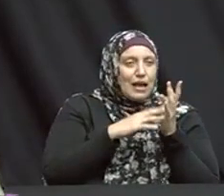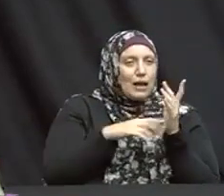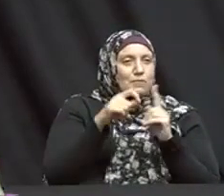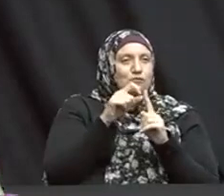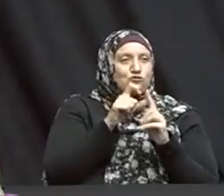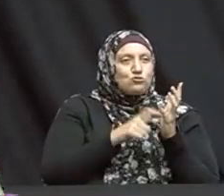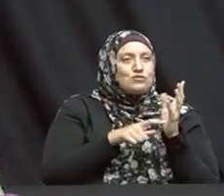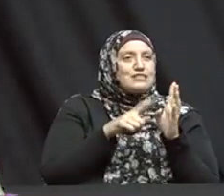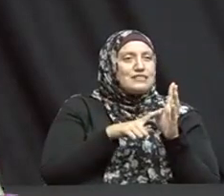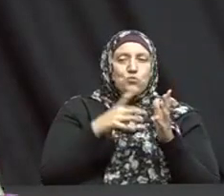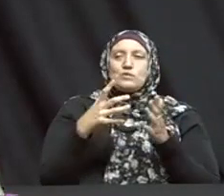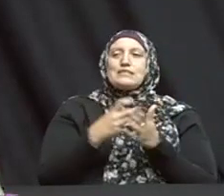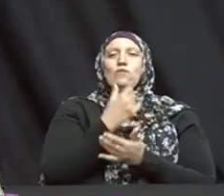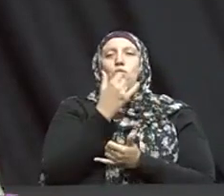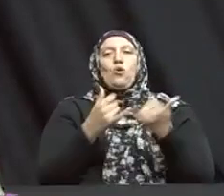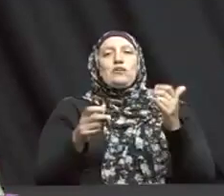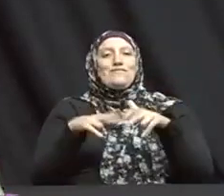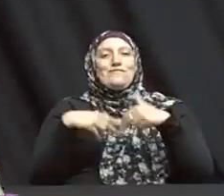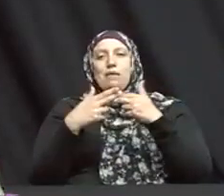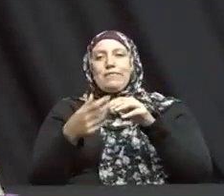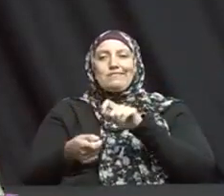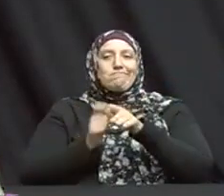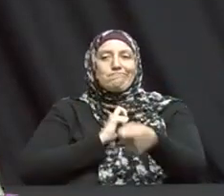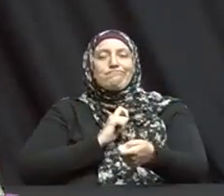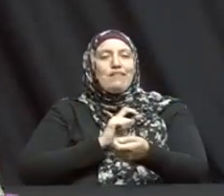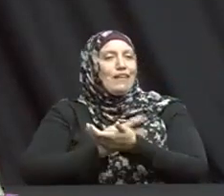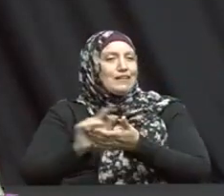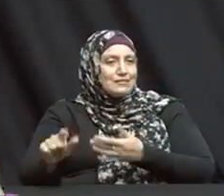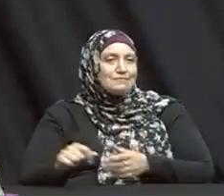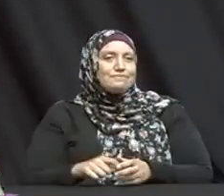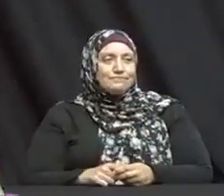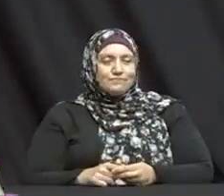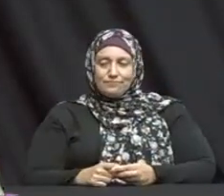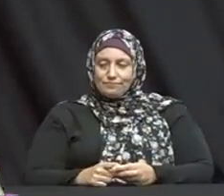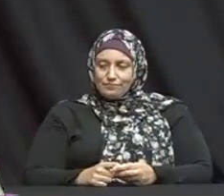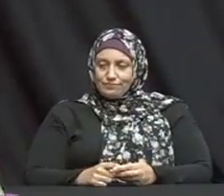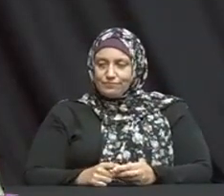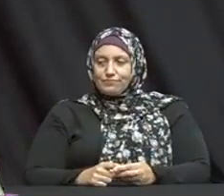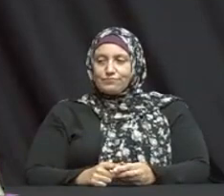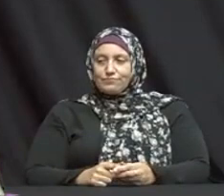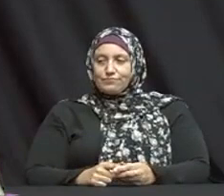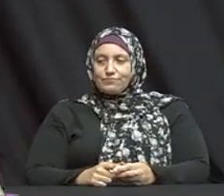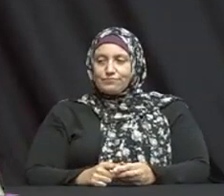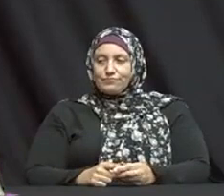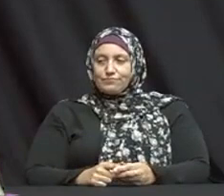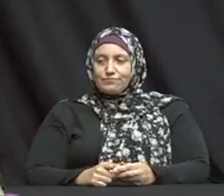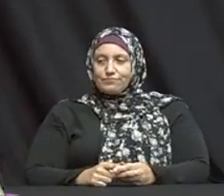much for that answer. Very, very, very salient points and very...